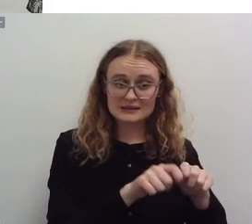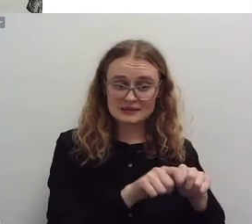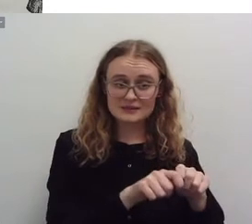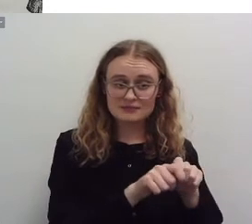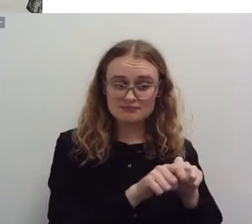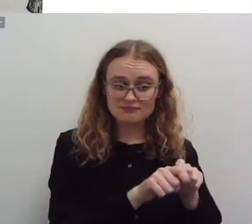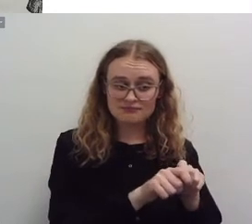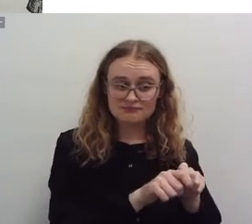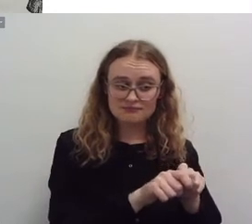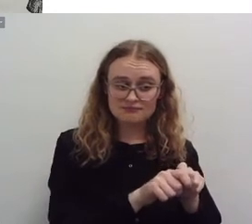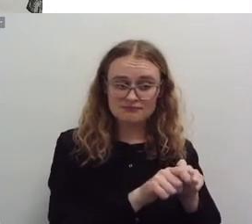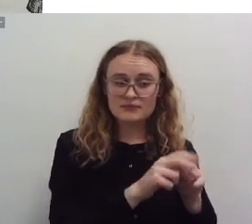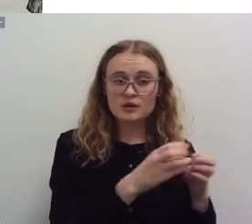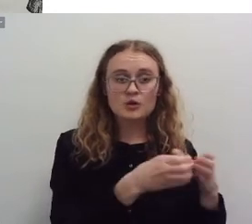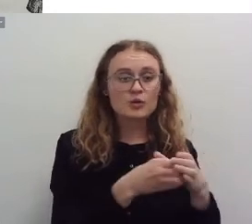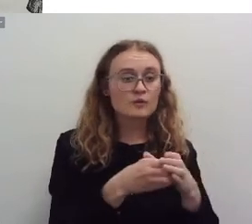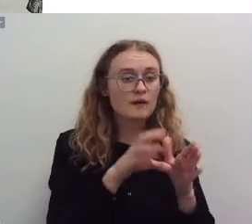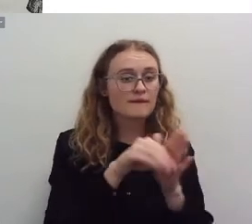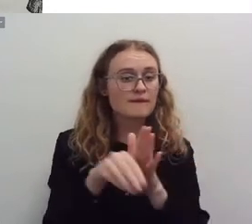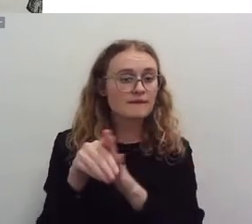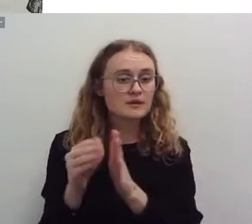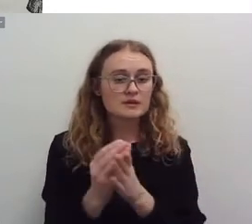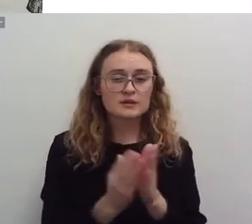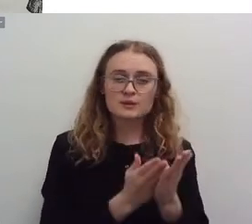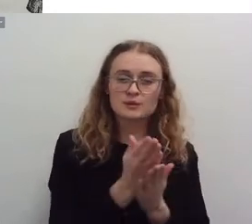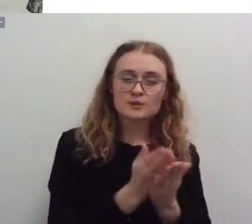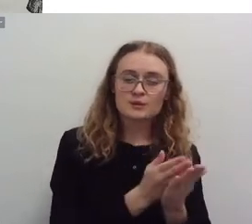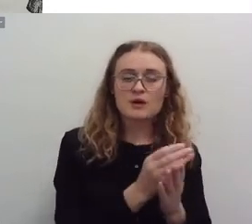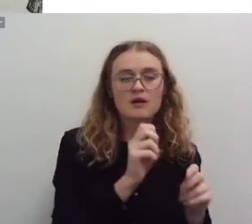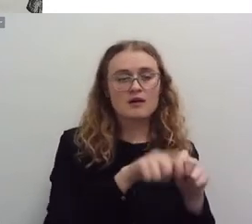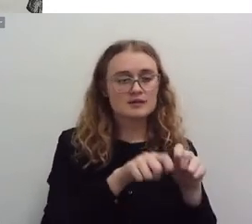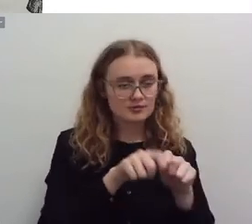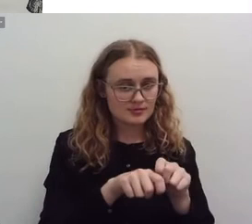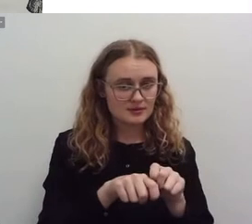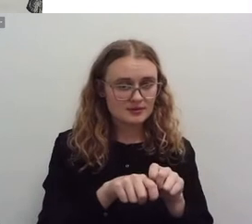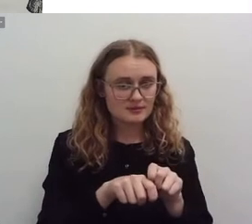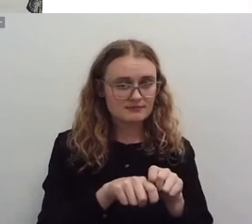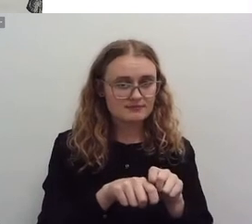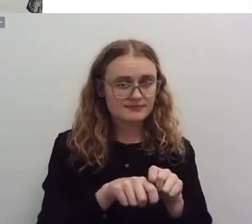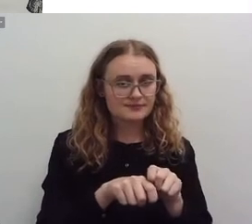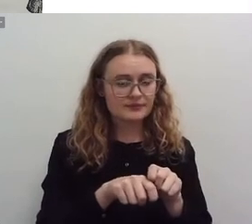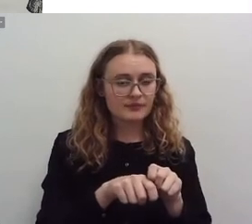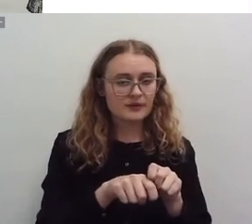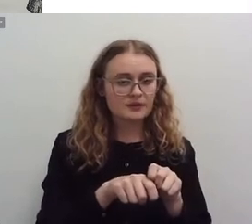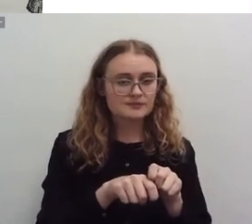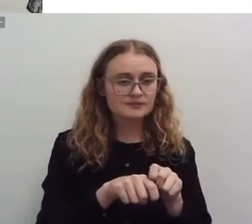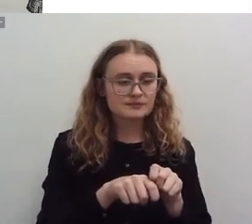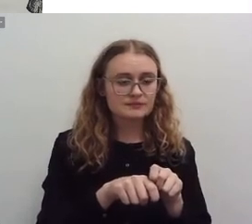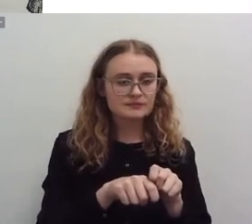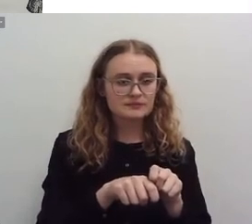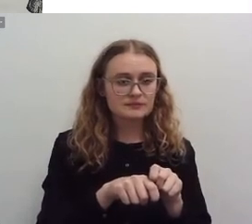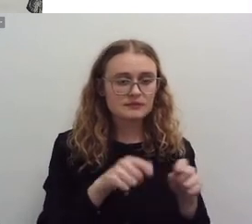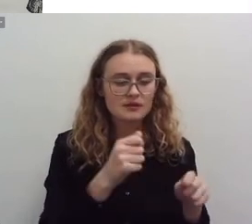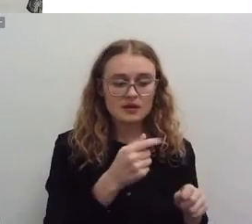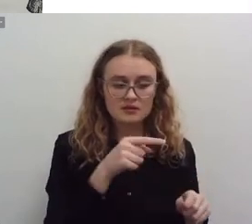even say that participation of young people with a background of child protection is almost taken